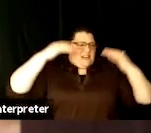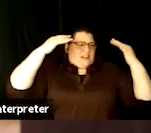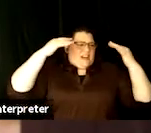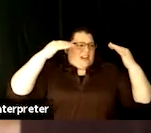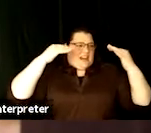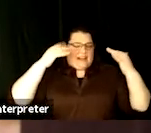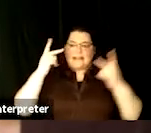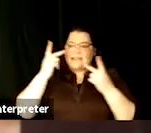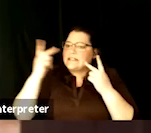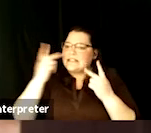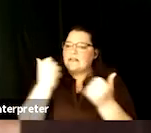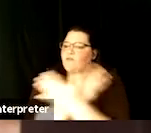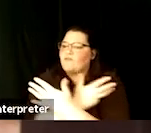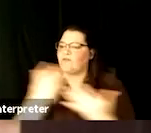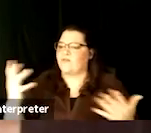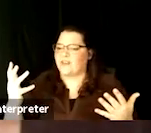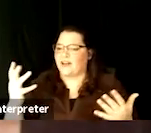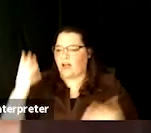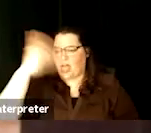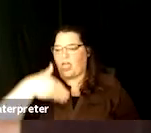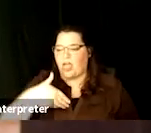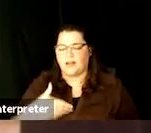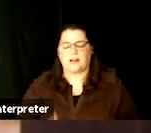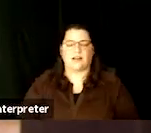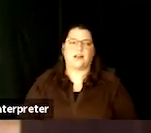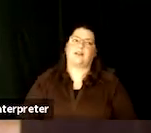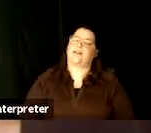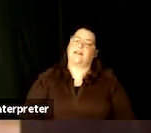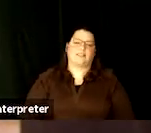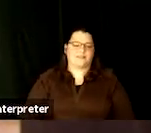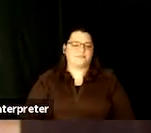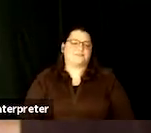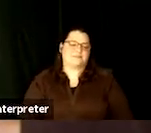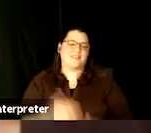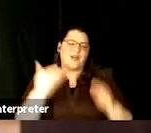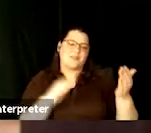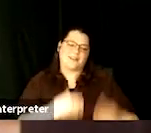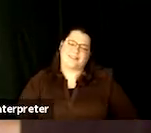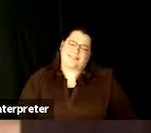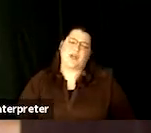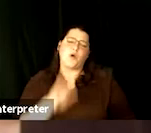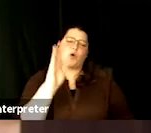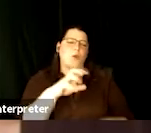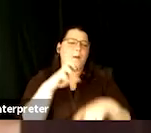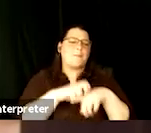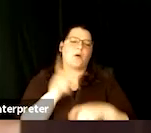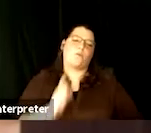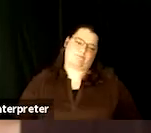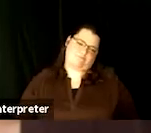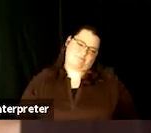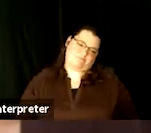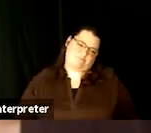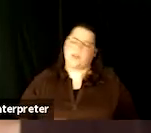O death, where is thy sting? O hell, where is thy